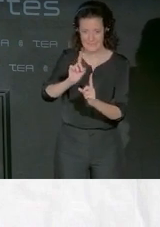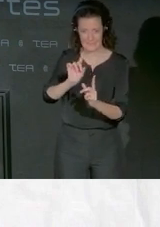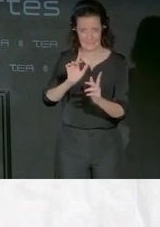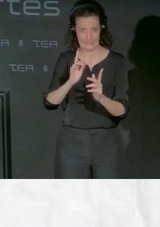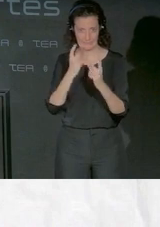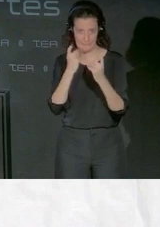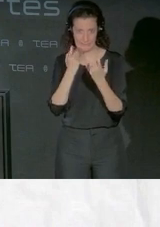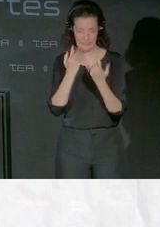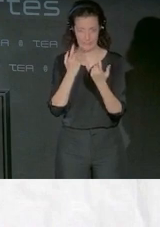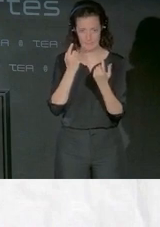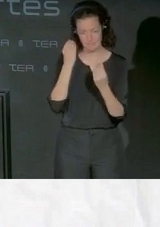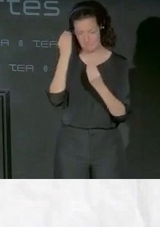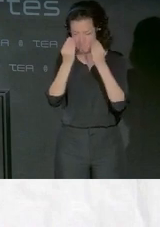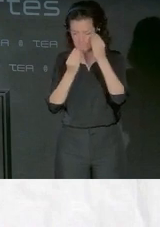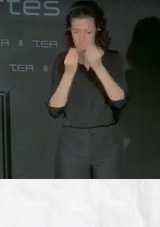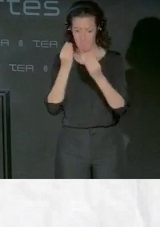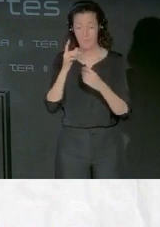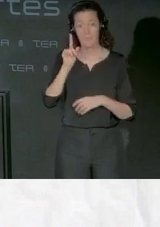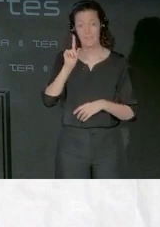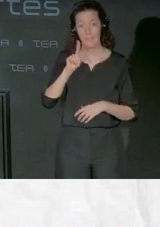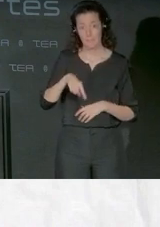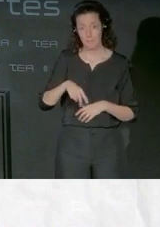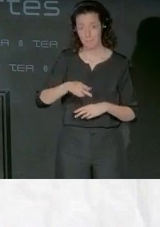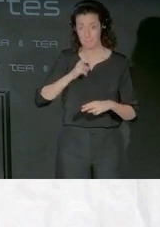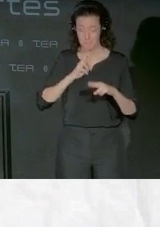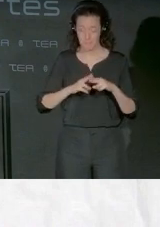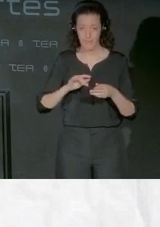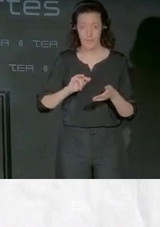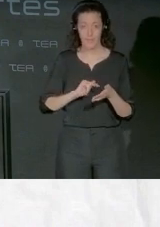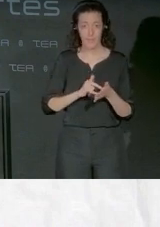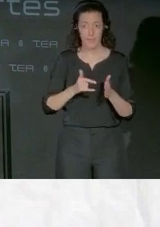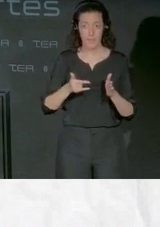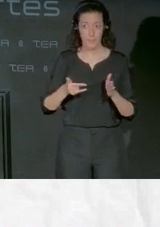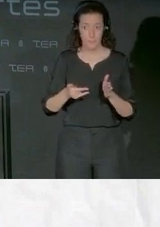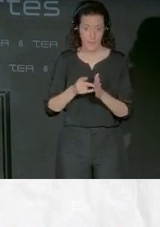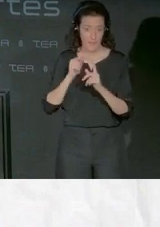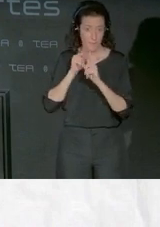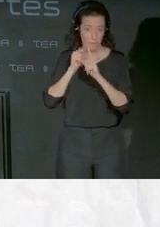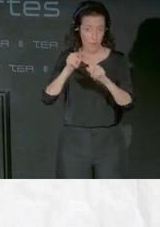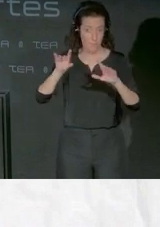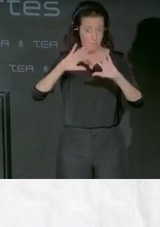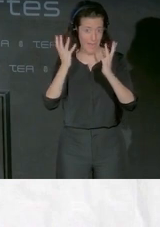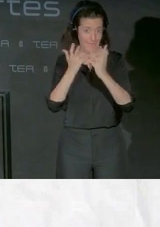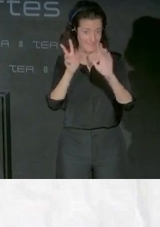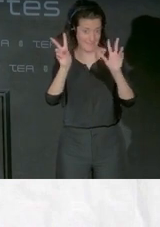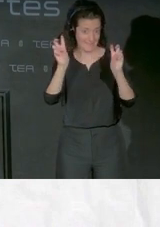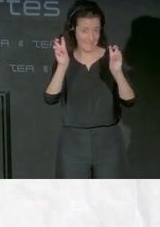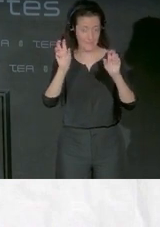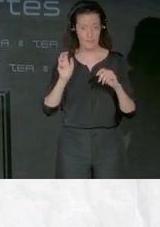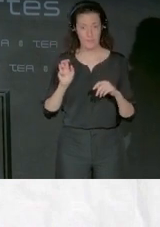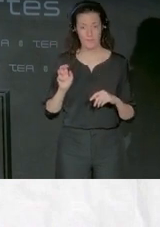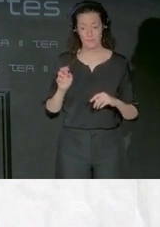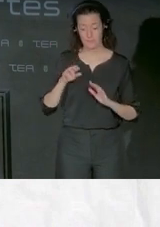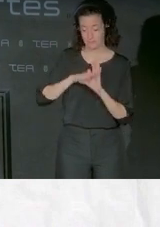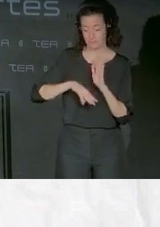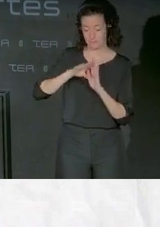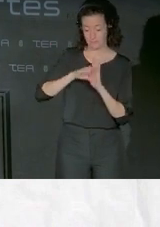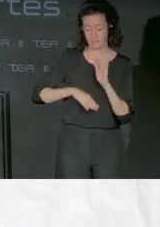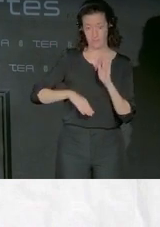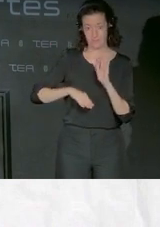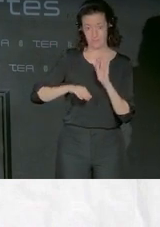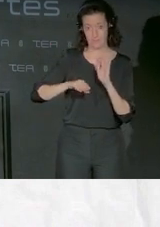initiated both by UNEP, the United Nations for Agency for Environmental